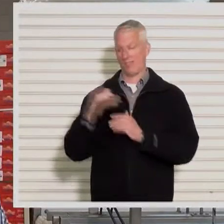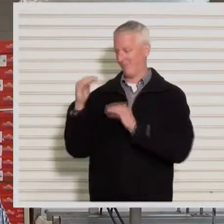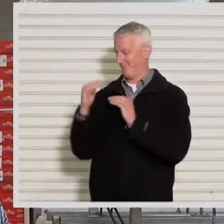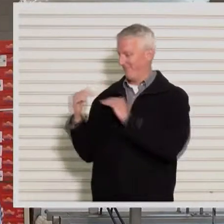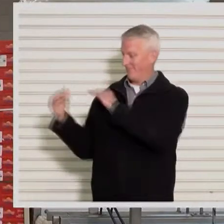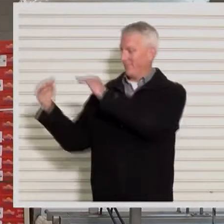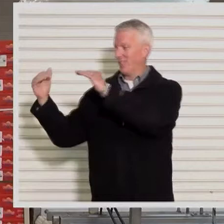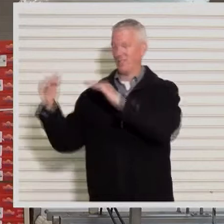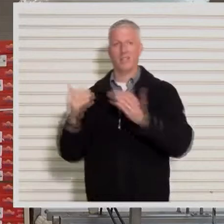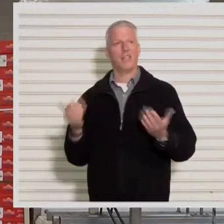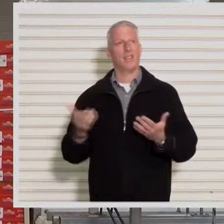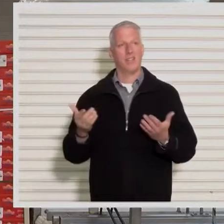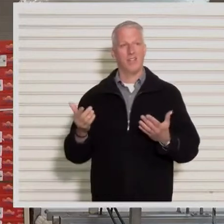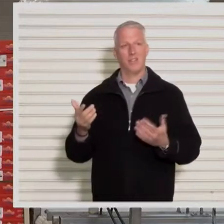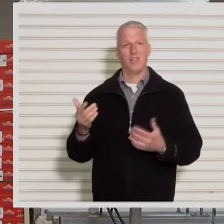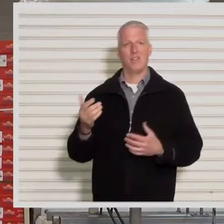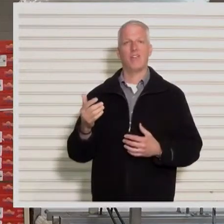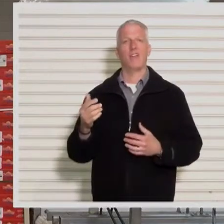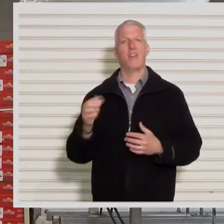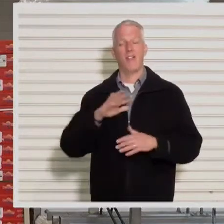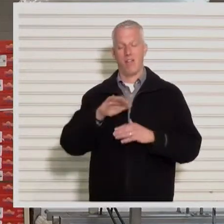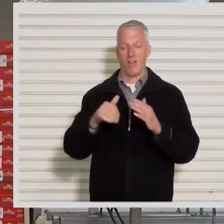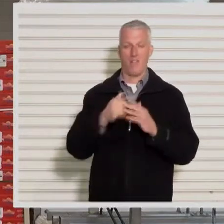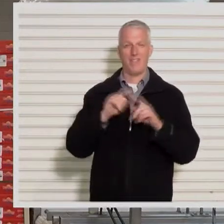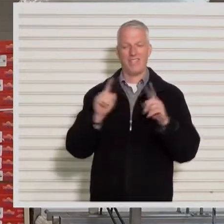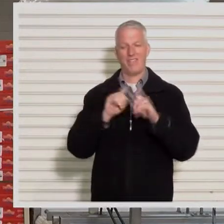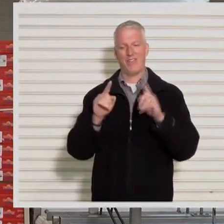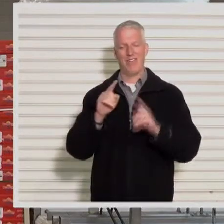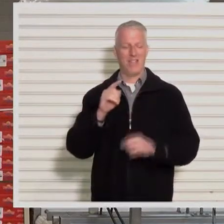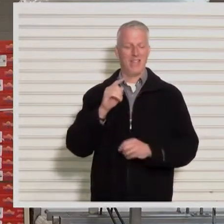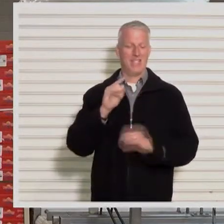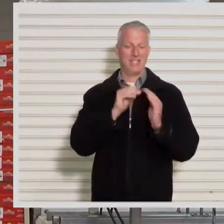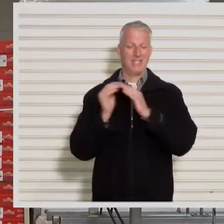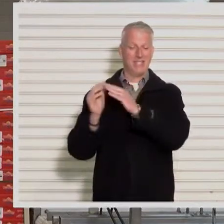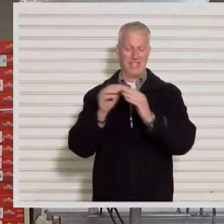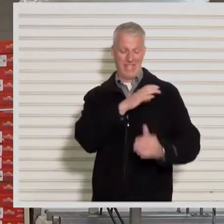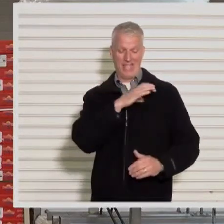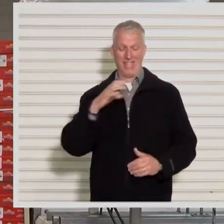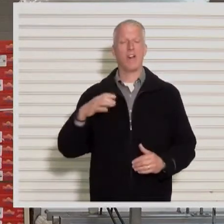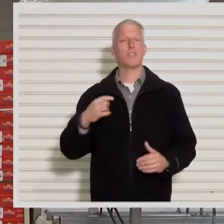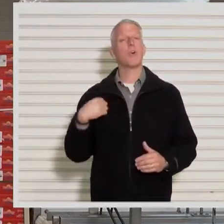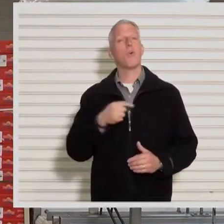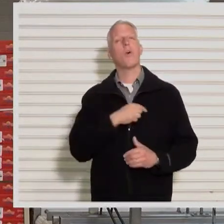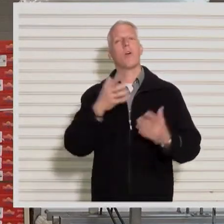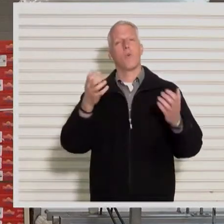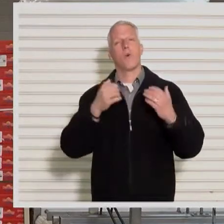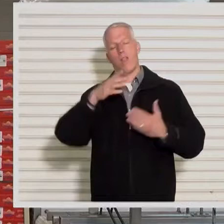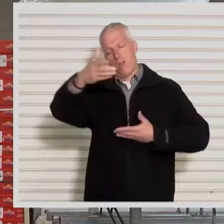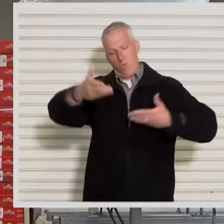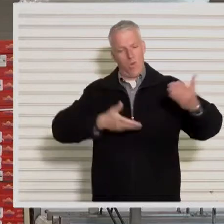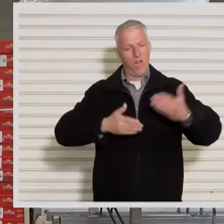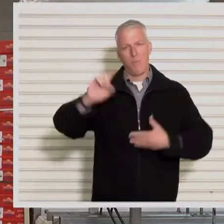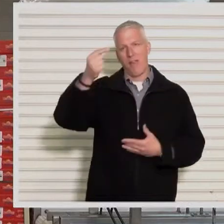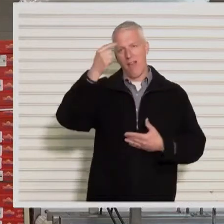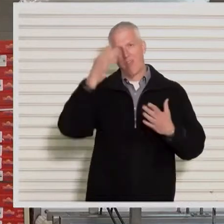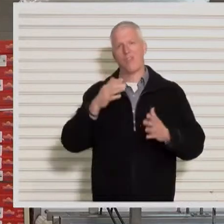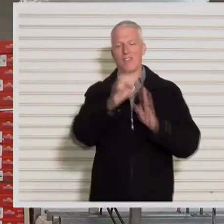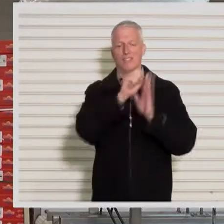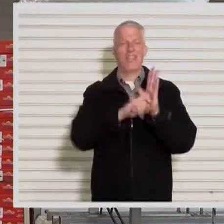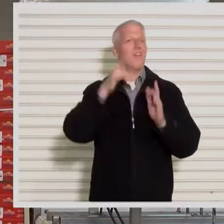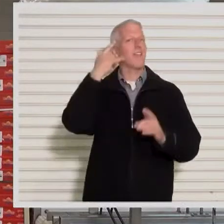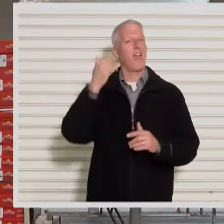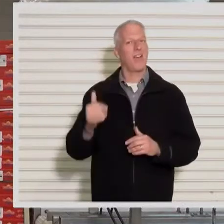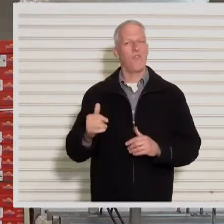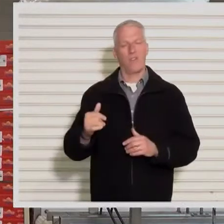is here, and all of the Coachella City Council, we want to welcome the governor of the state of California, Governor